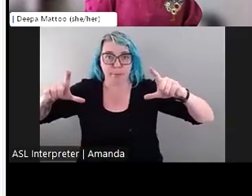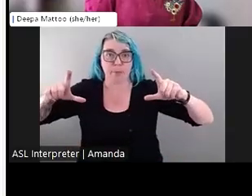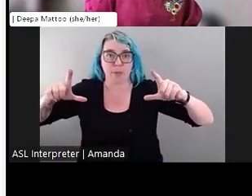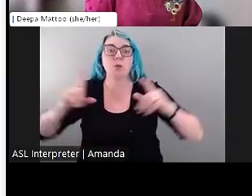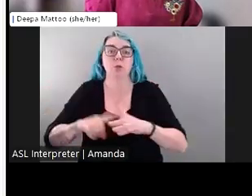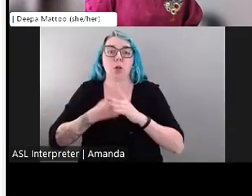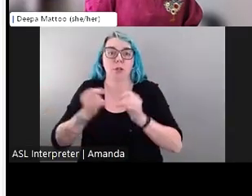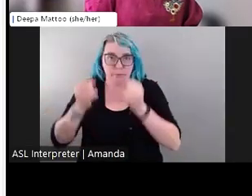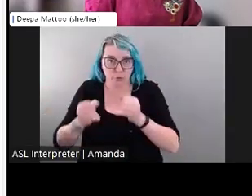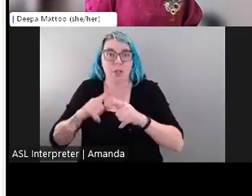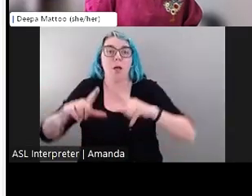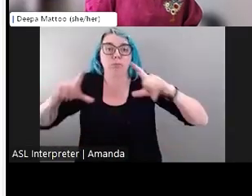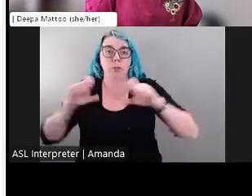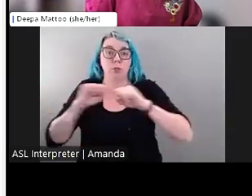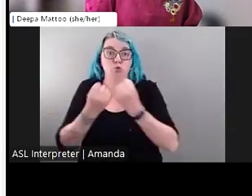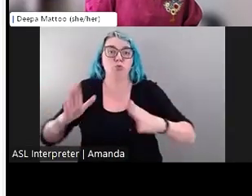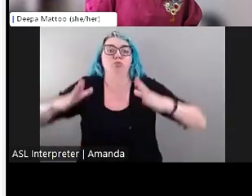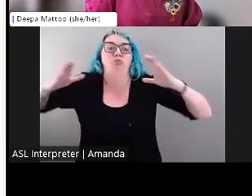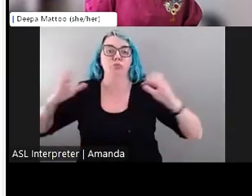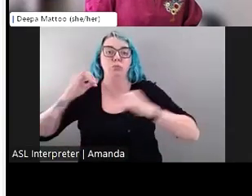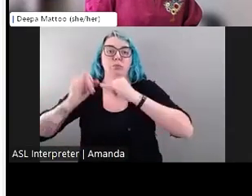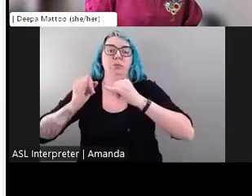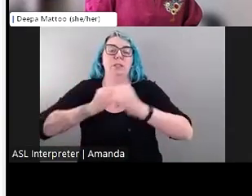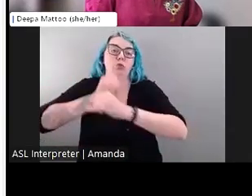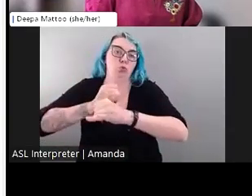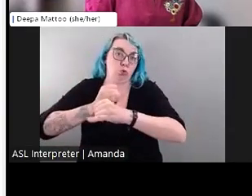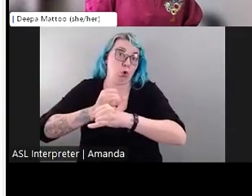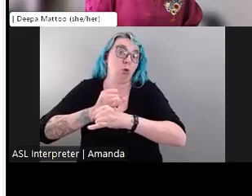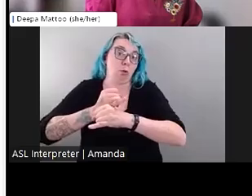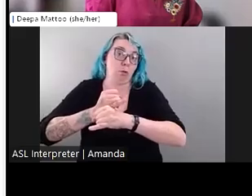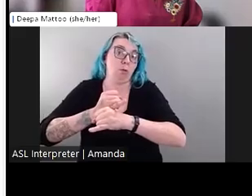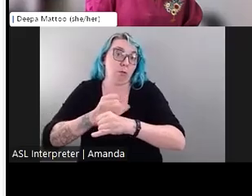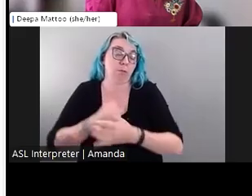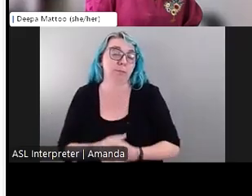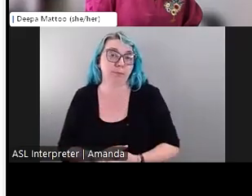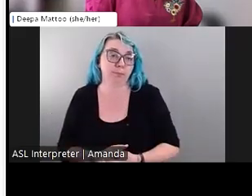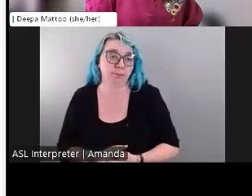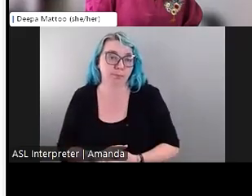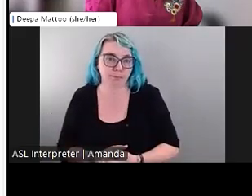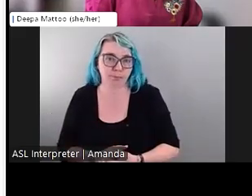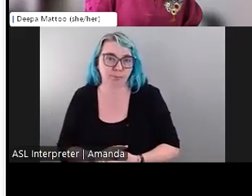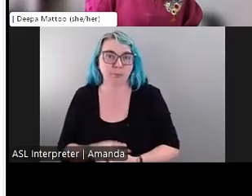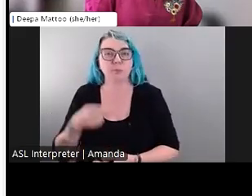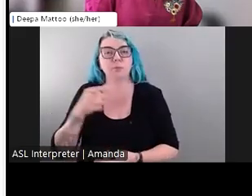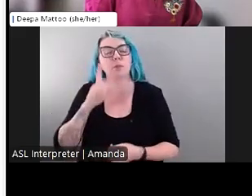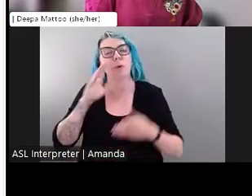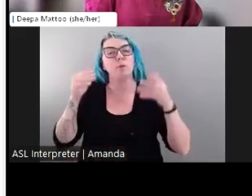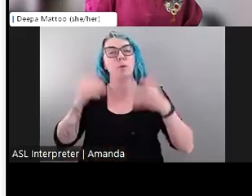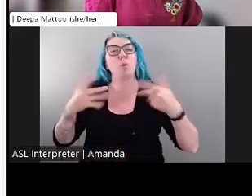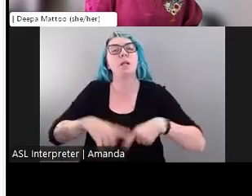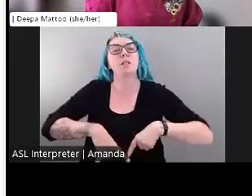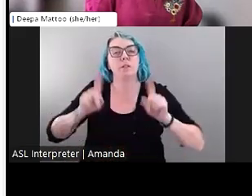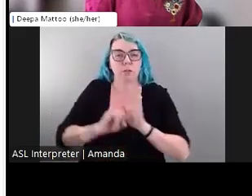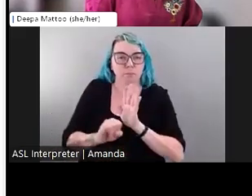begins with survivors' unique characteristics and identities, and it then goes on to look at the types of GBV that the survivor